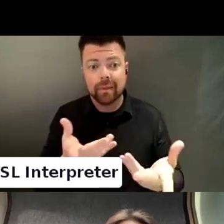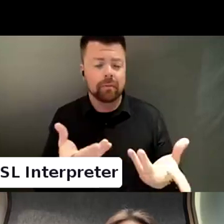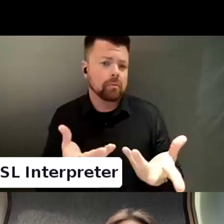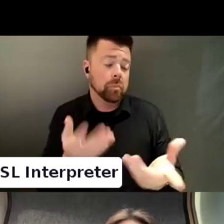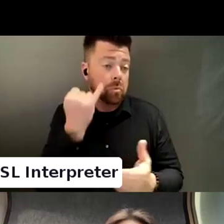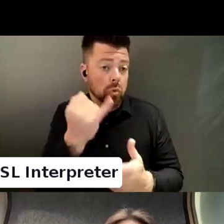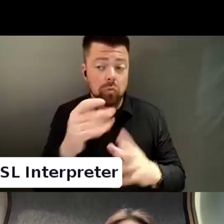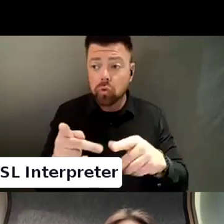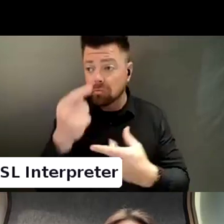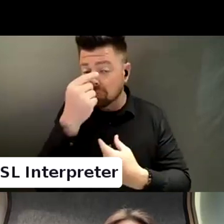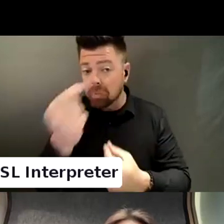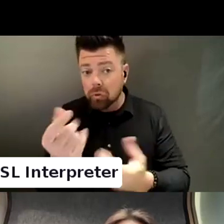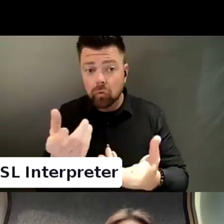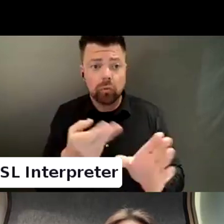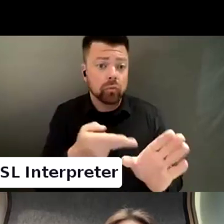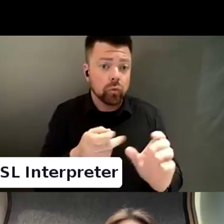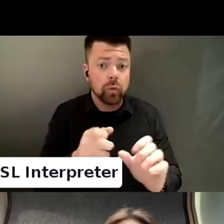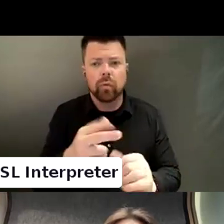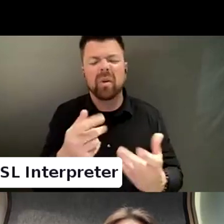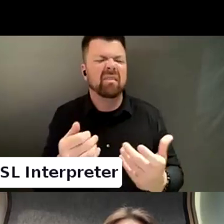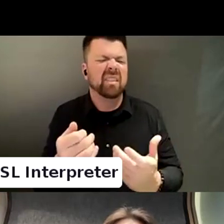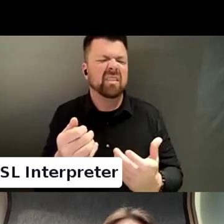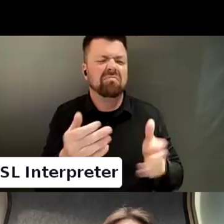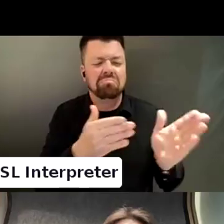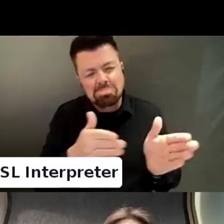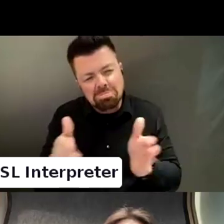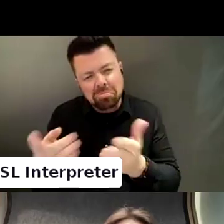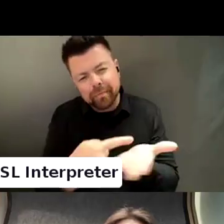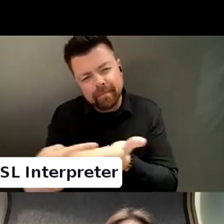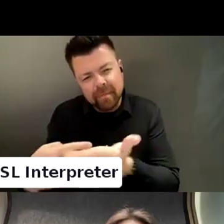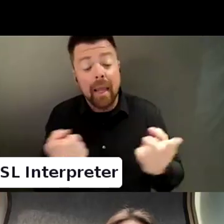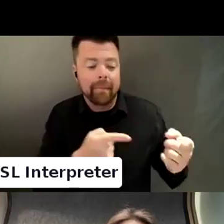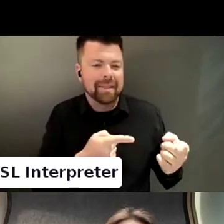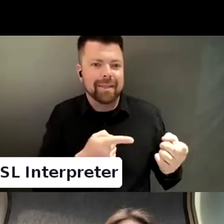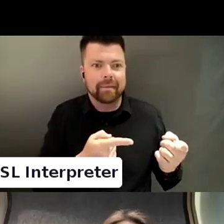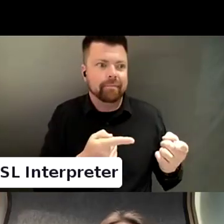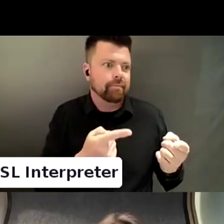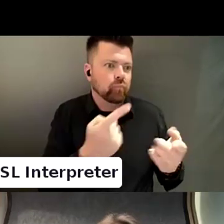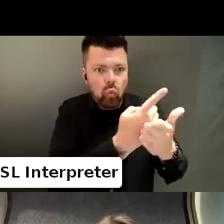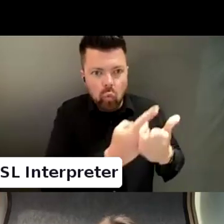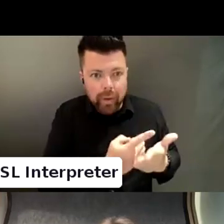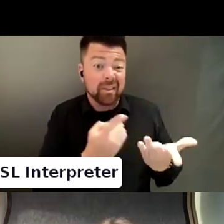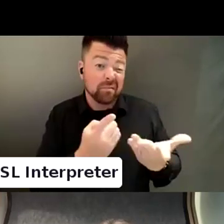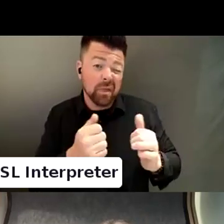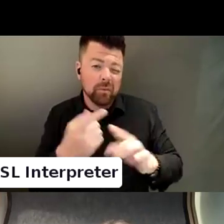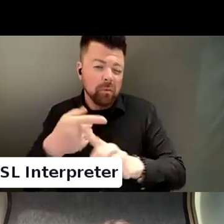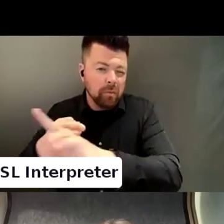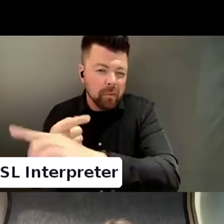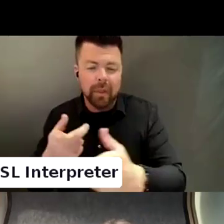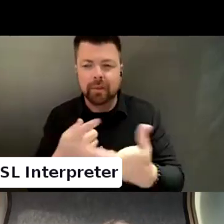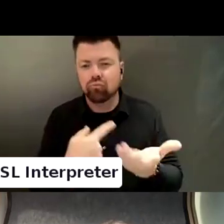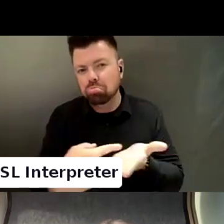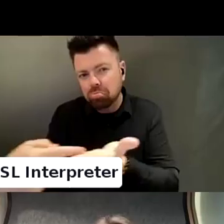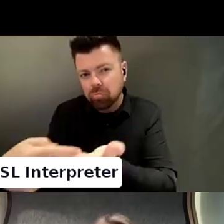a extensive series of discussion that at the very least happens over a period of weeks, if not months. And if I could just add, with